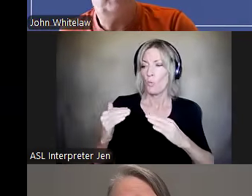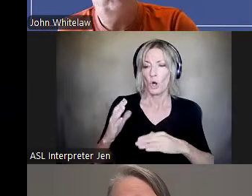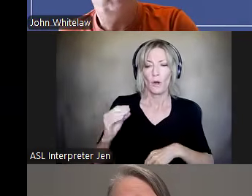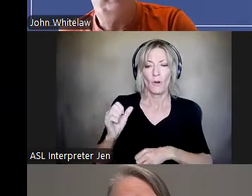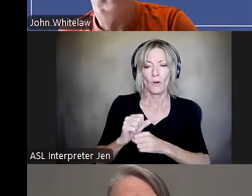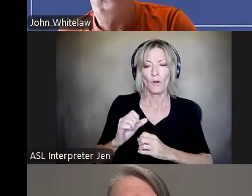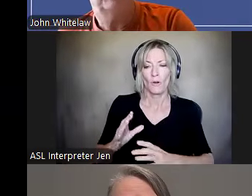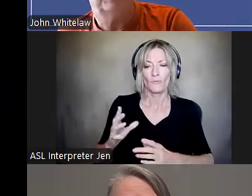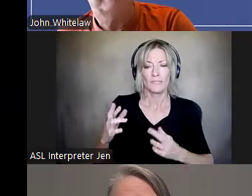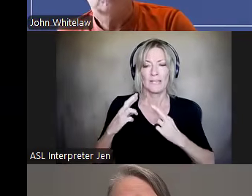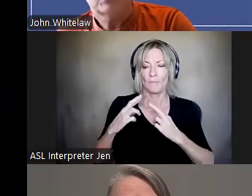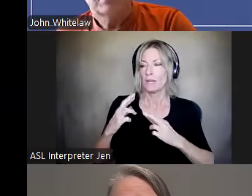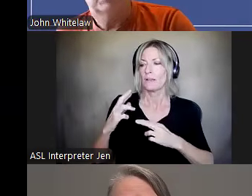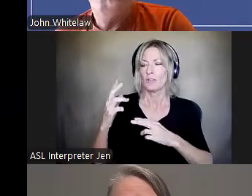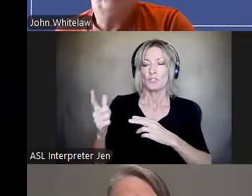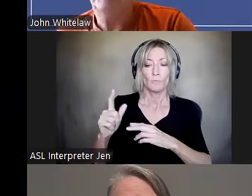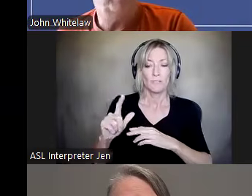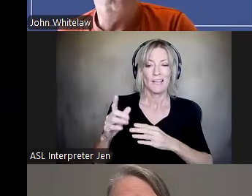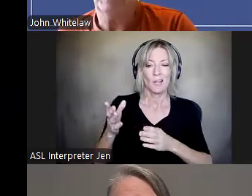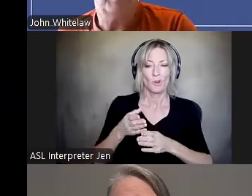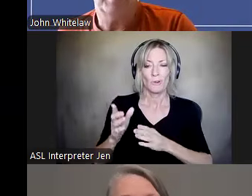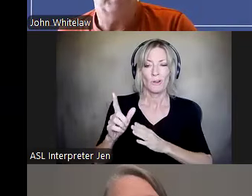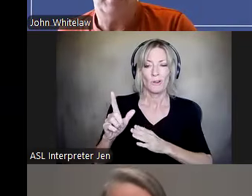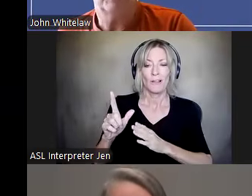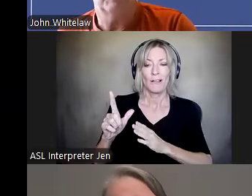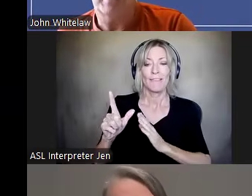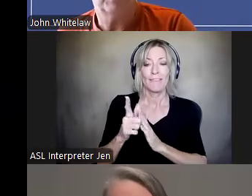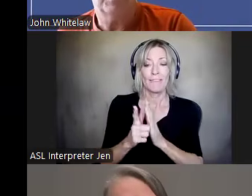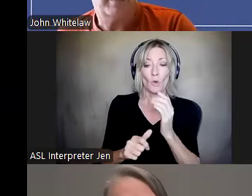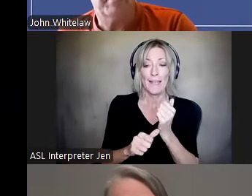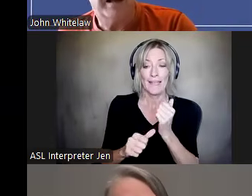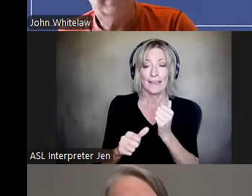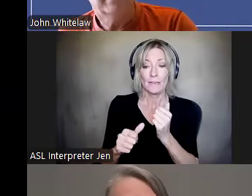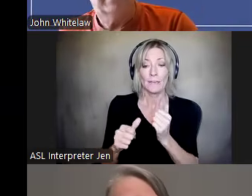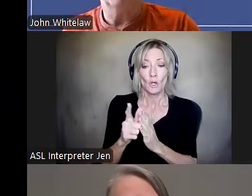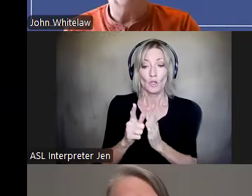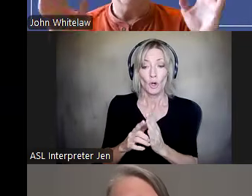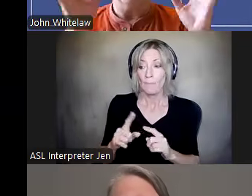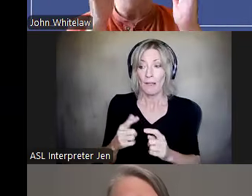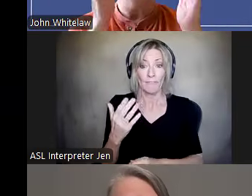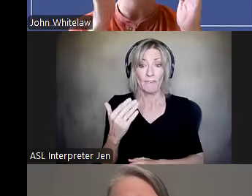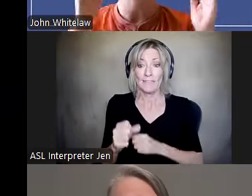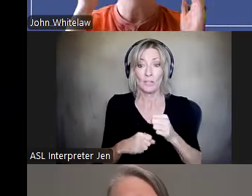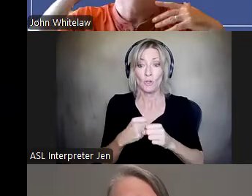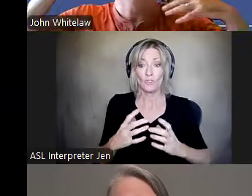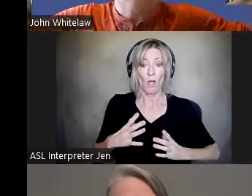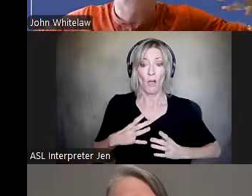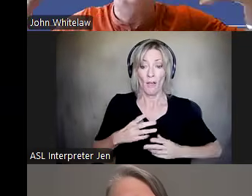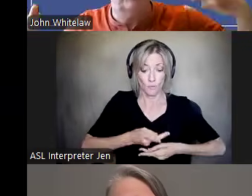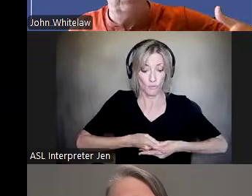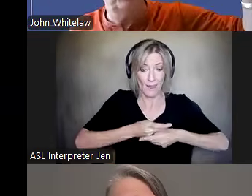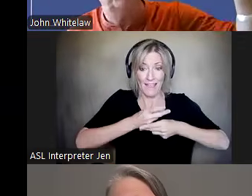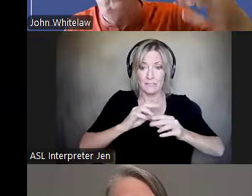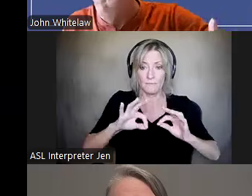basically a career legal aid attorney, but she took 15 years off in the middle to raise her family. And so she's got this,